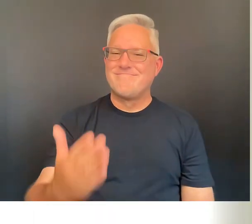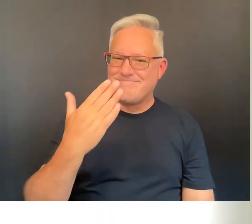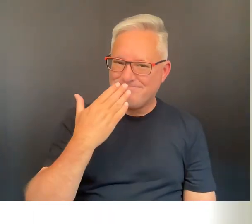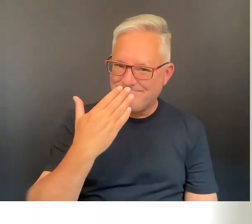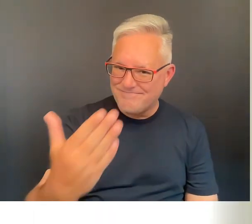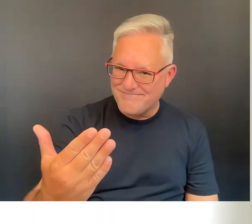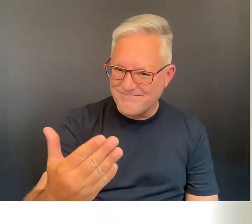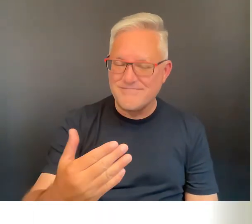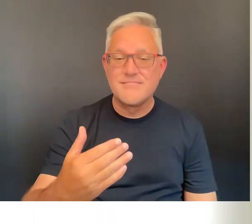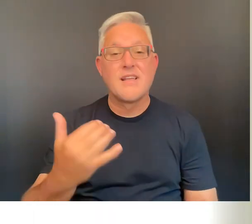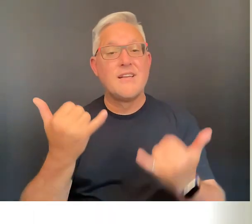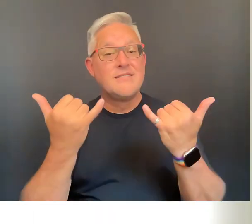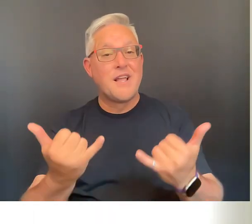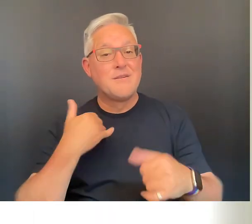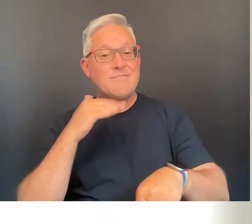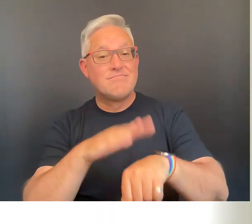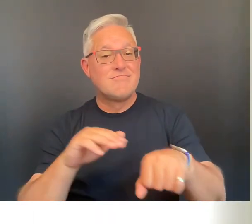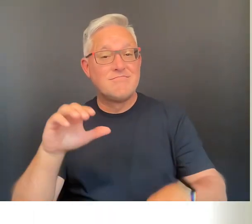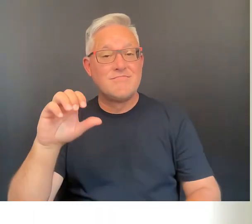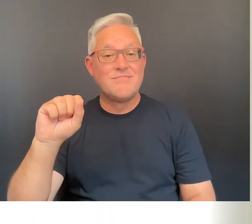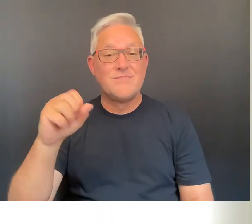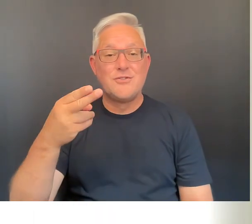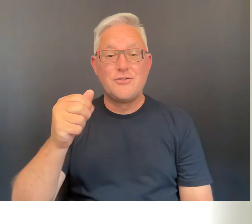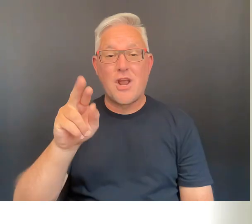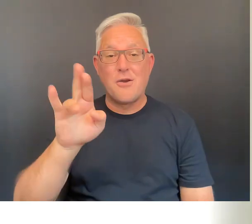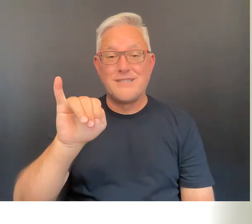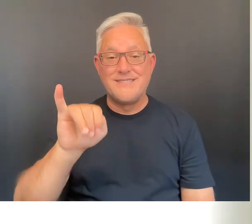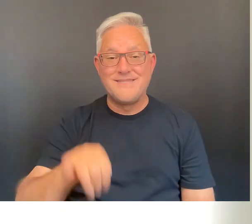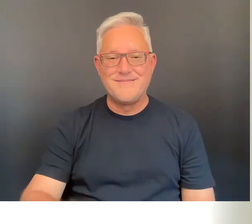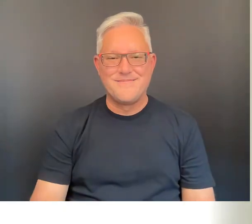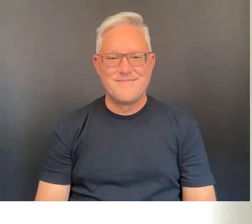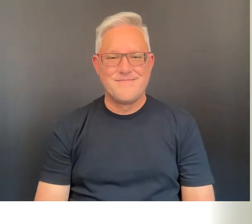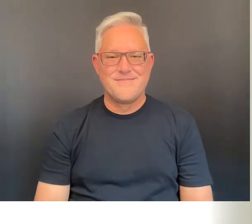Thanks, Pastor. I'm going to call on Sherry.